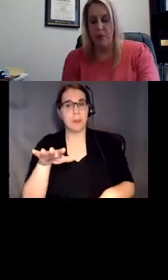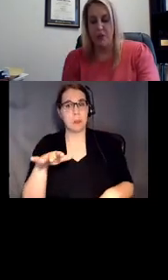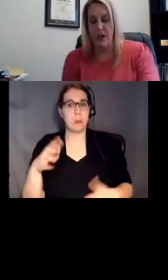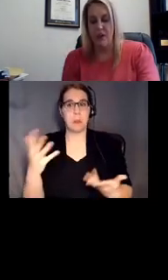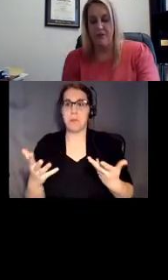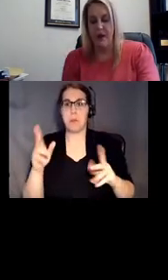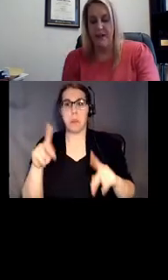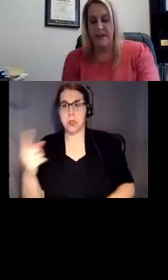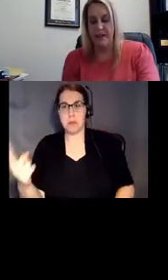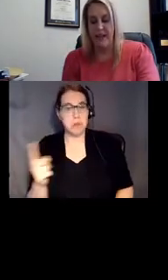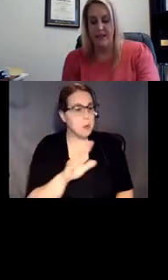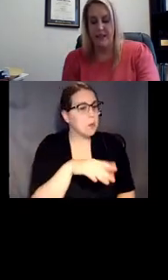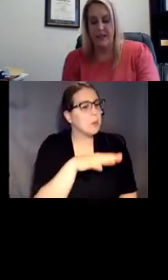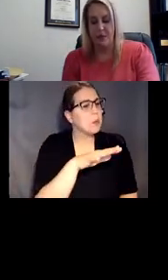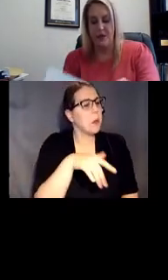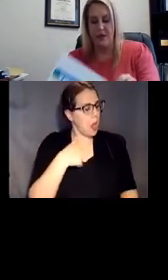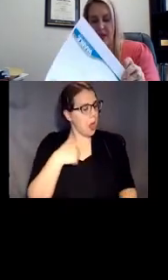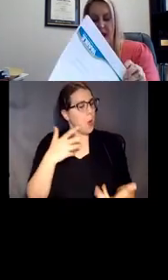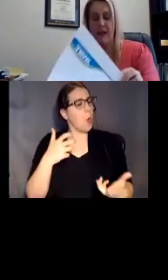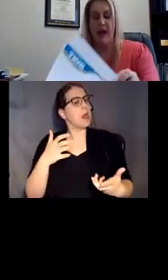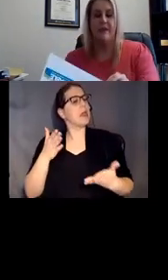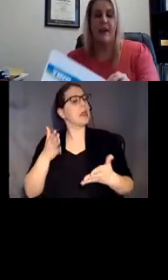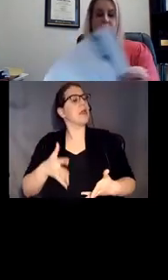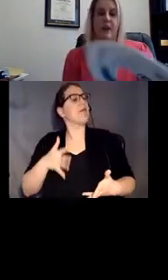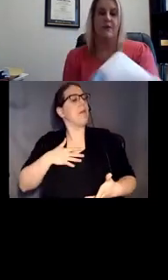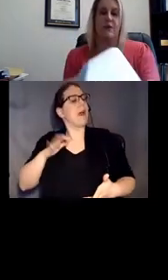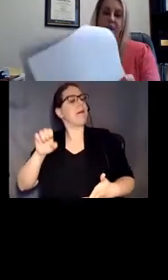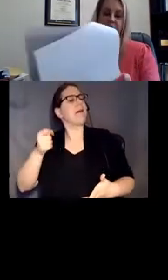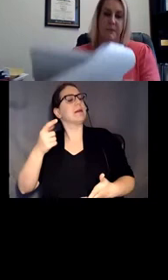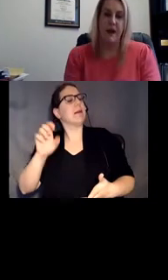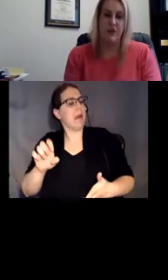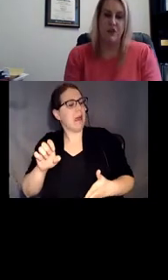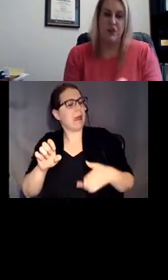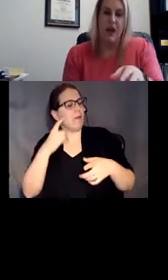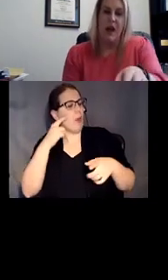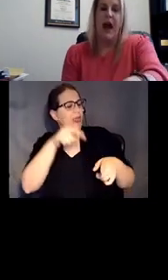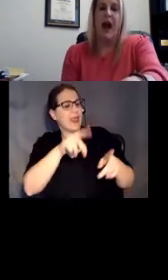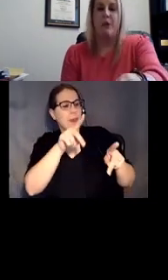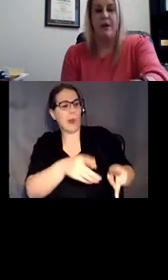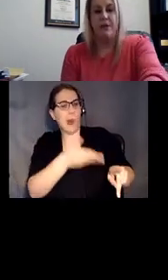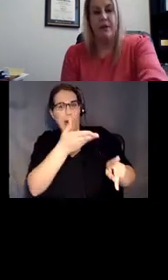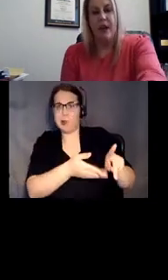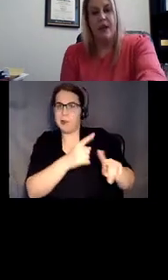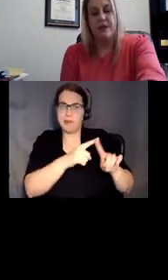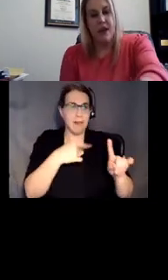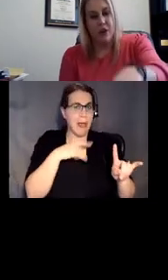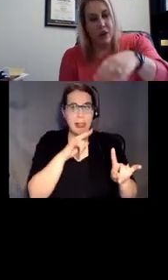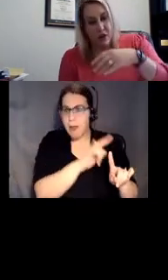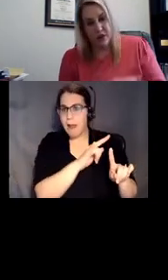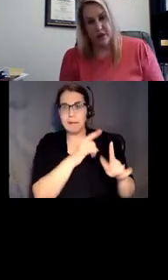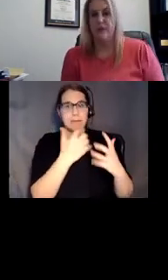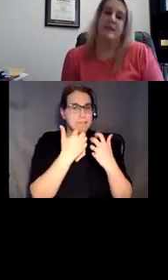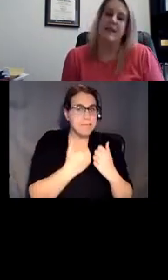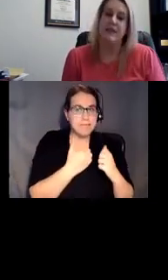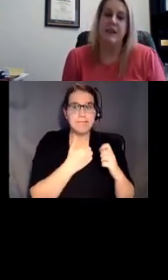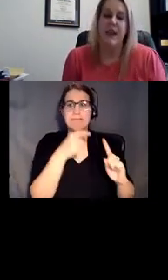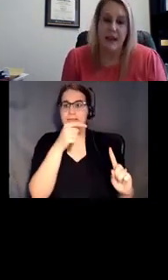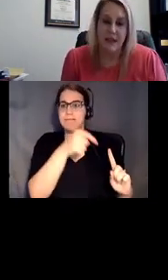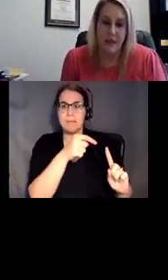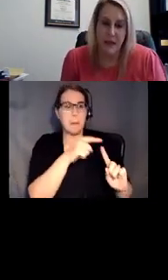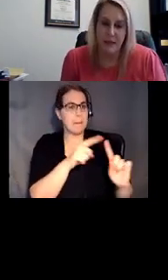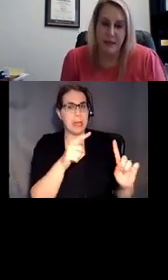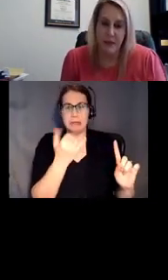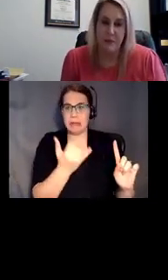leave a portion of my estate to this person that I love and care for very much. However, they are currently